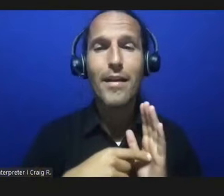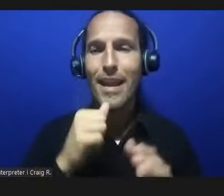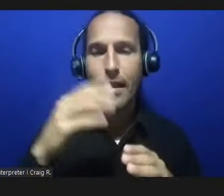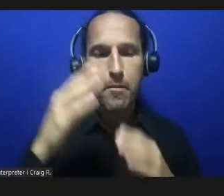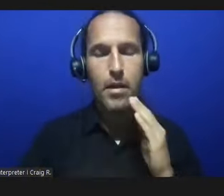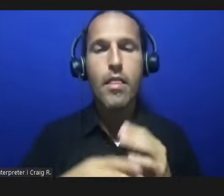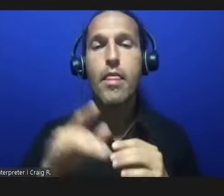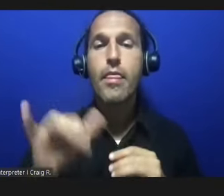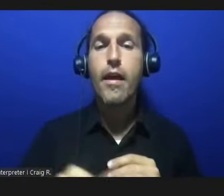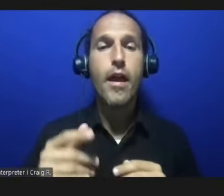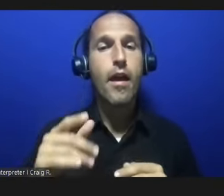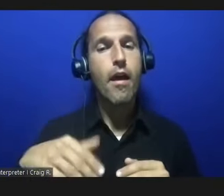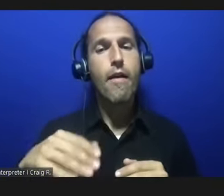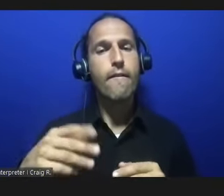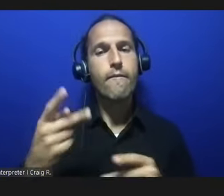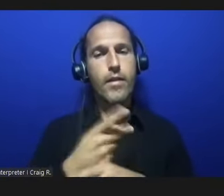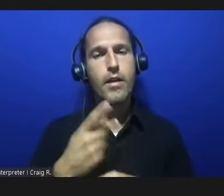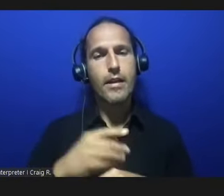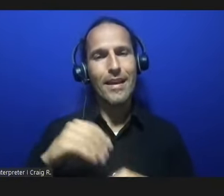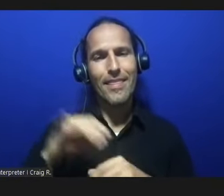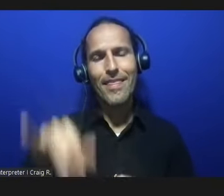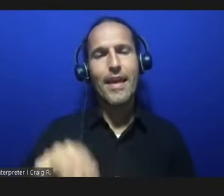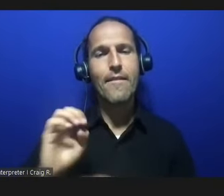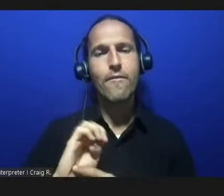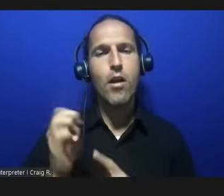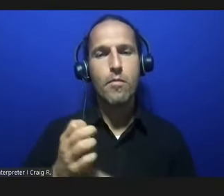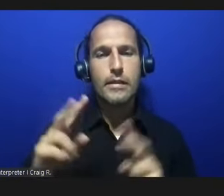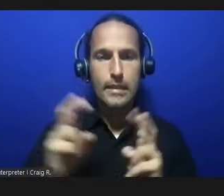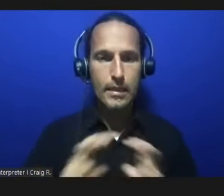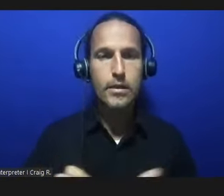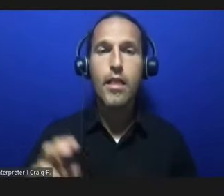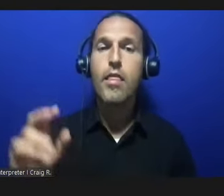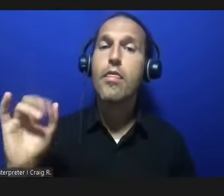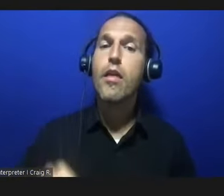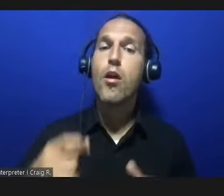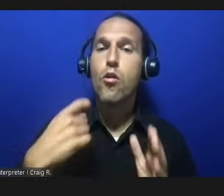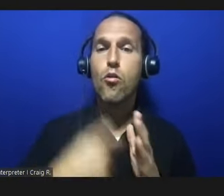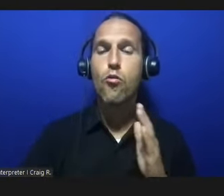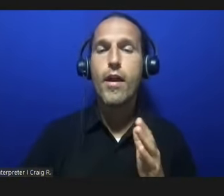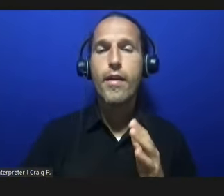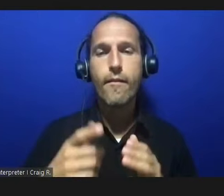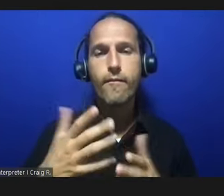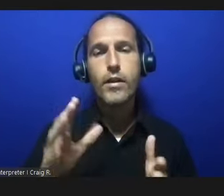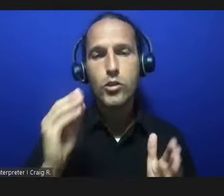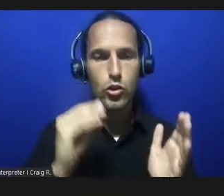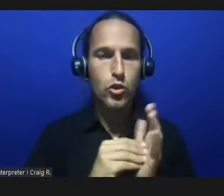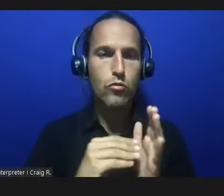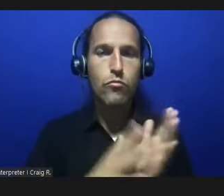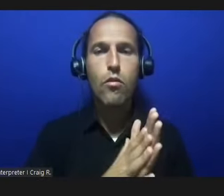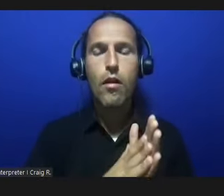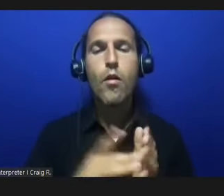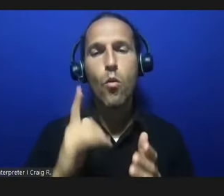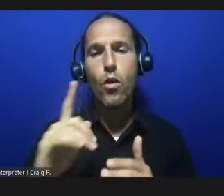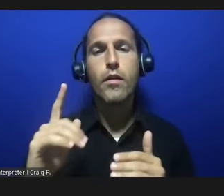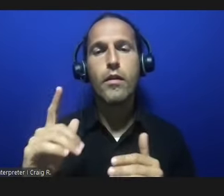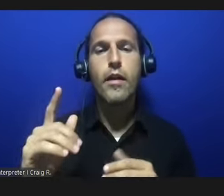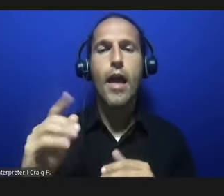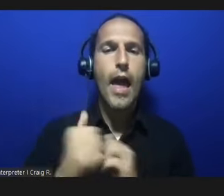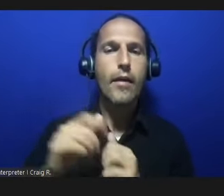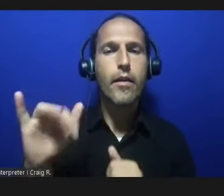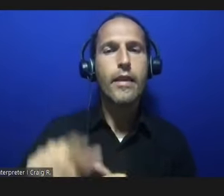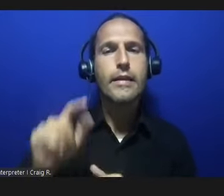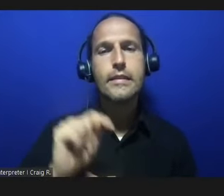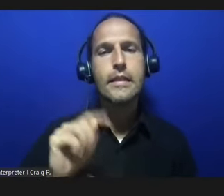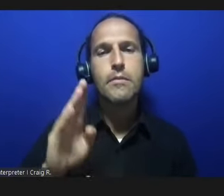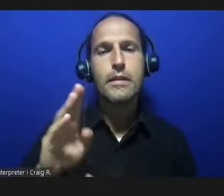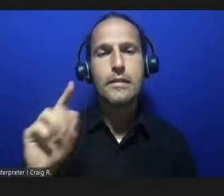the toll rates will not be made in the environmental assessment. Indeed, the toll rates, as noted previously, will ultimately be set by a vote of the TBTA